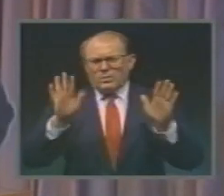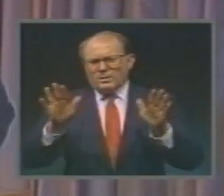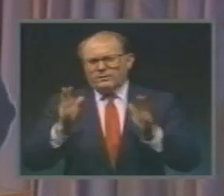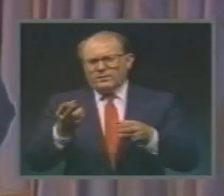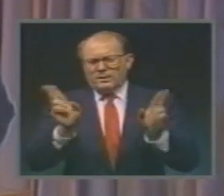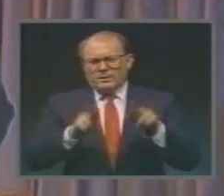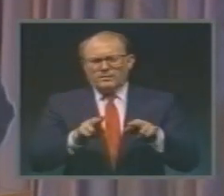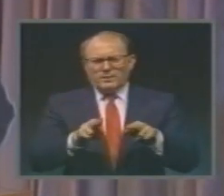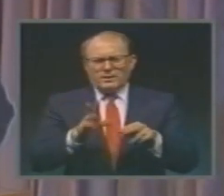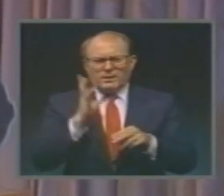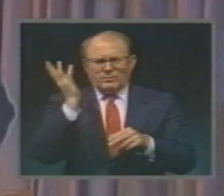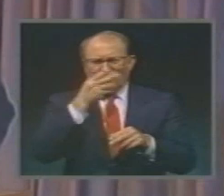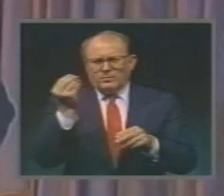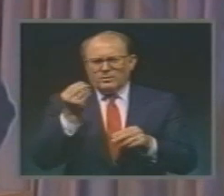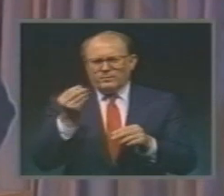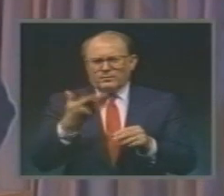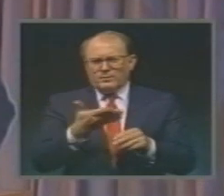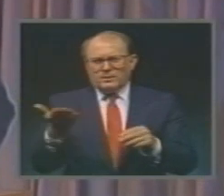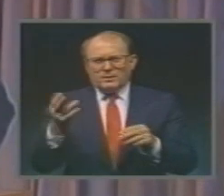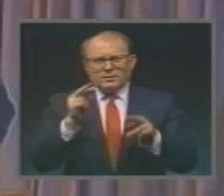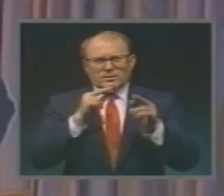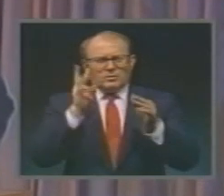event and beautiful sight.